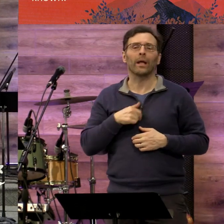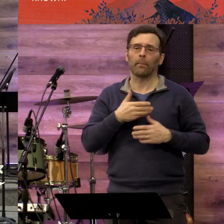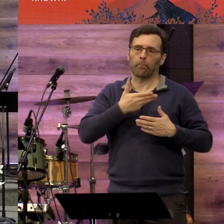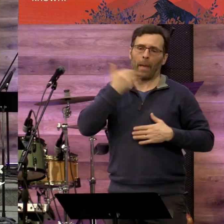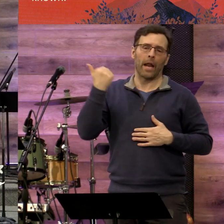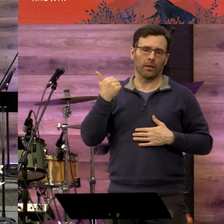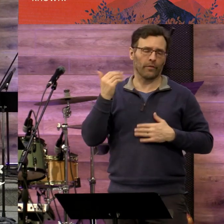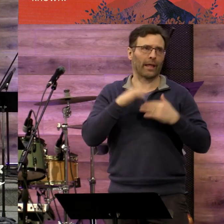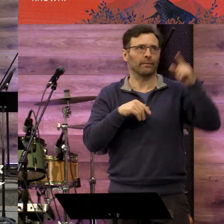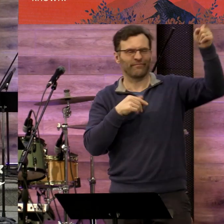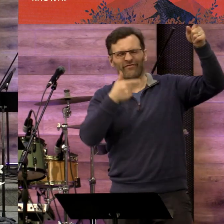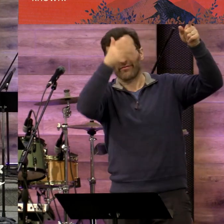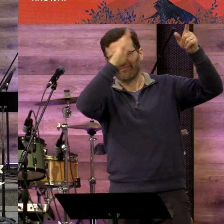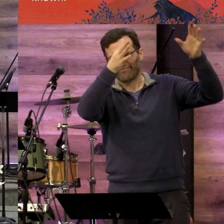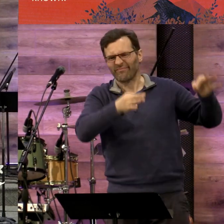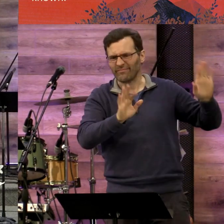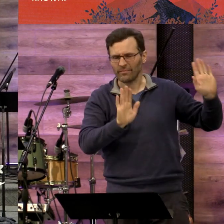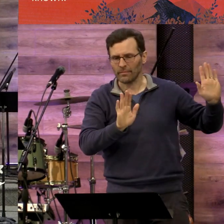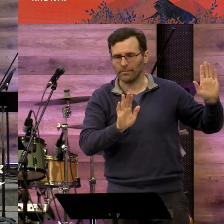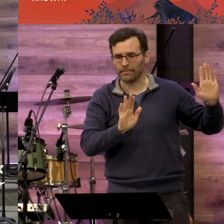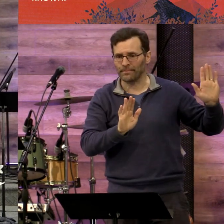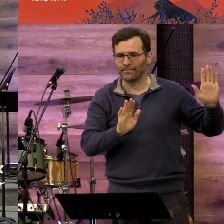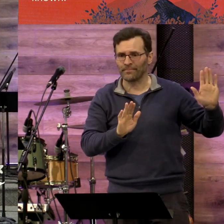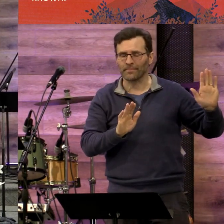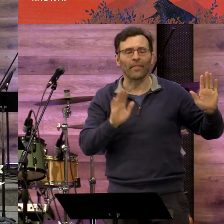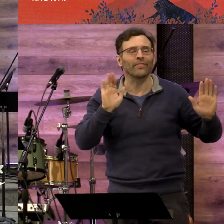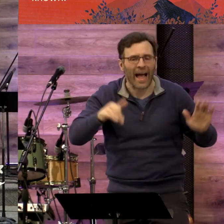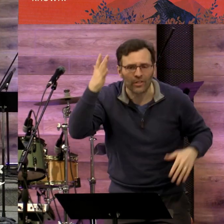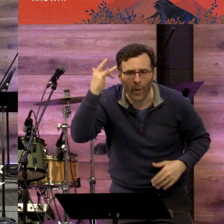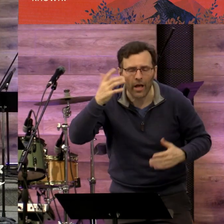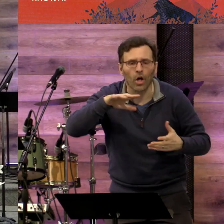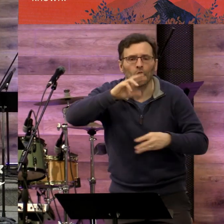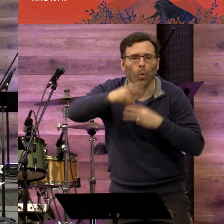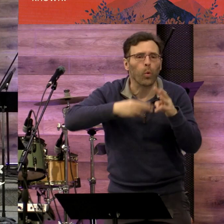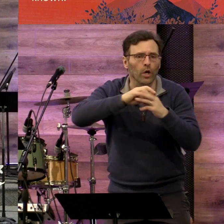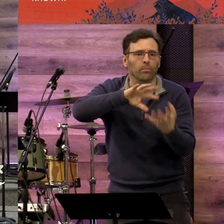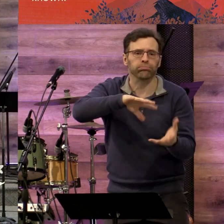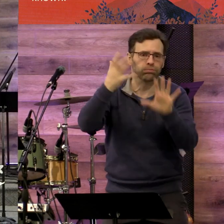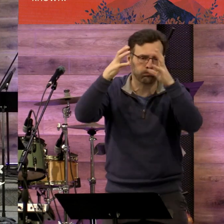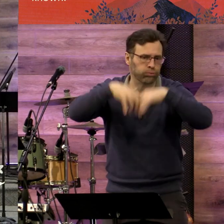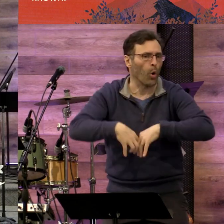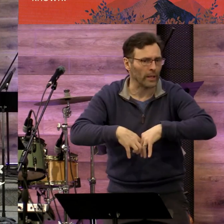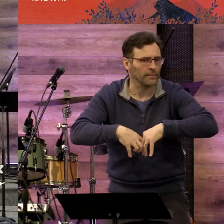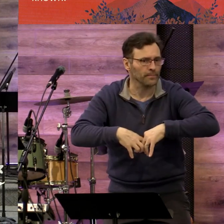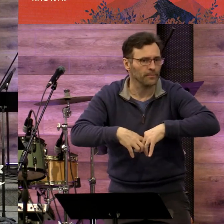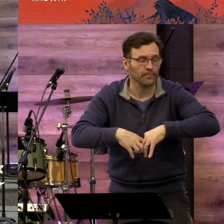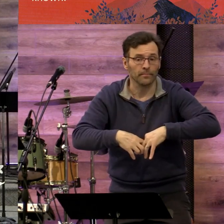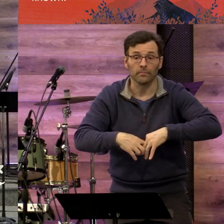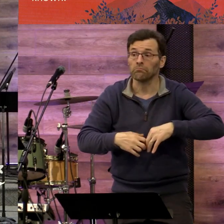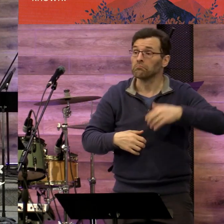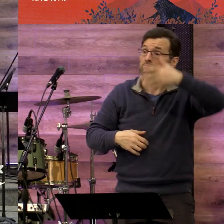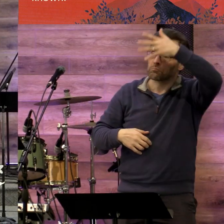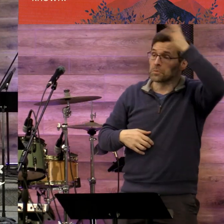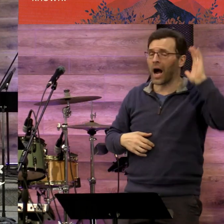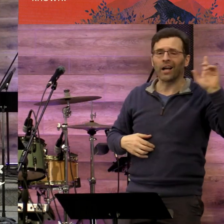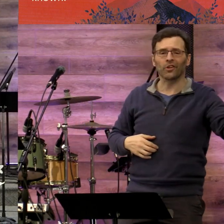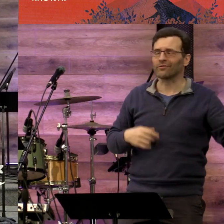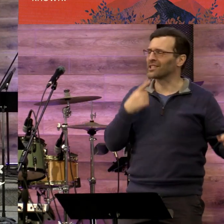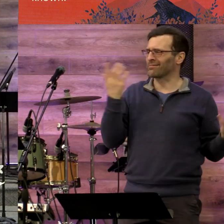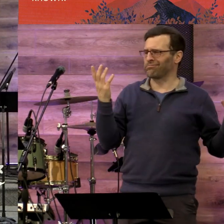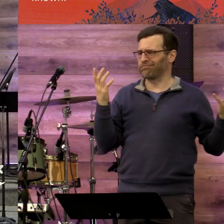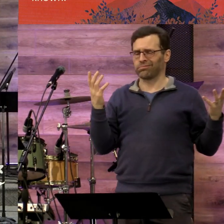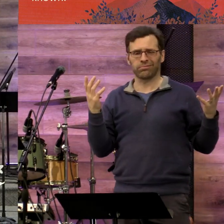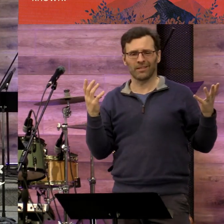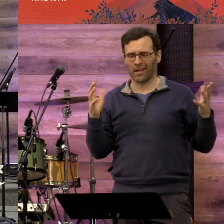better shape. That's why the world's so broken. And God would have been absolutely within his rights to simply wipe us